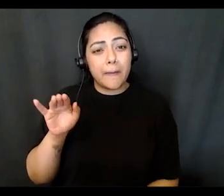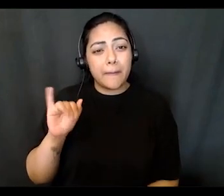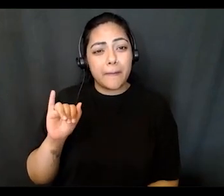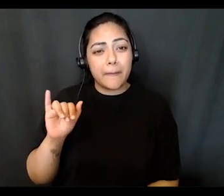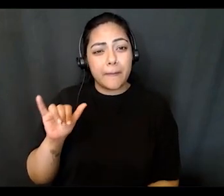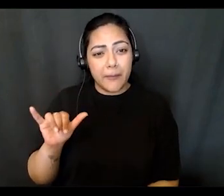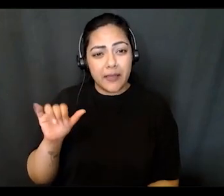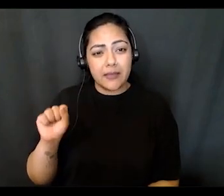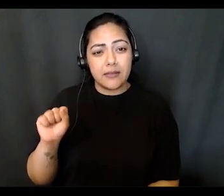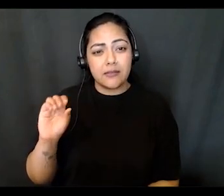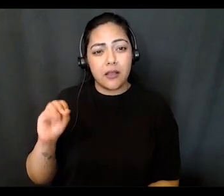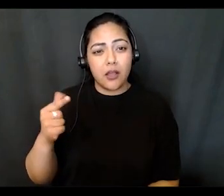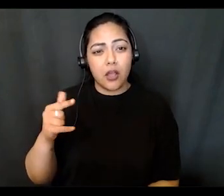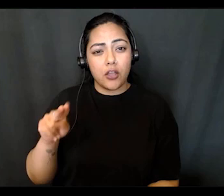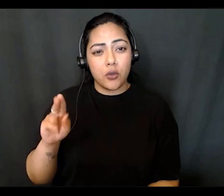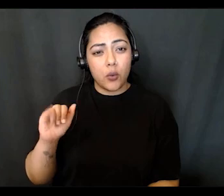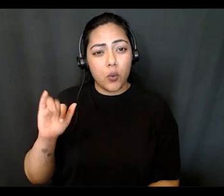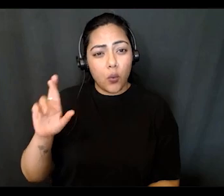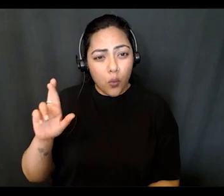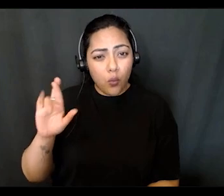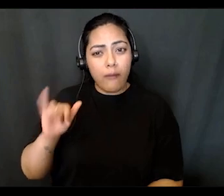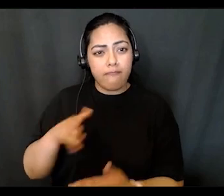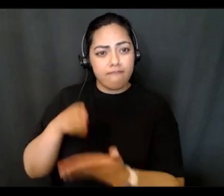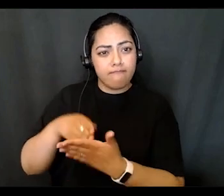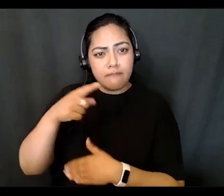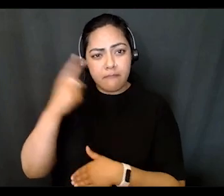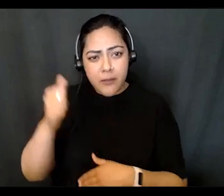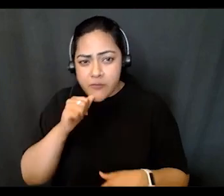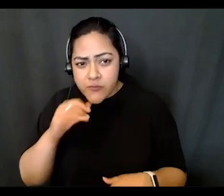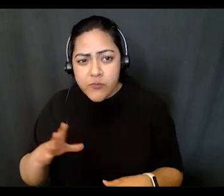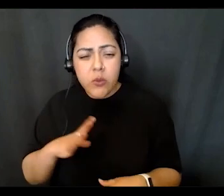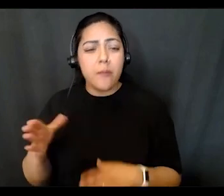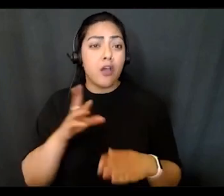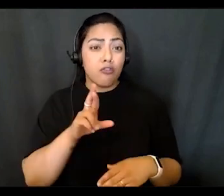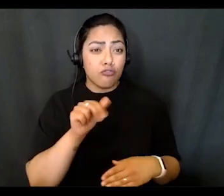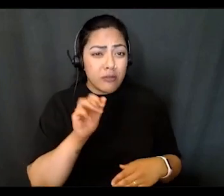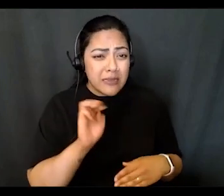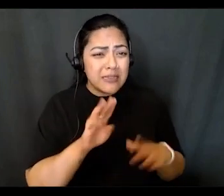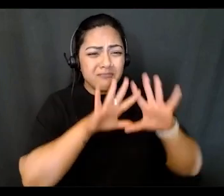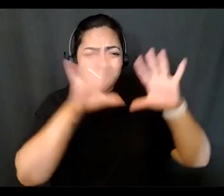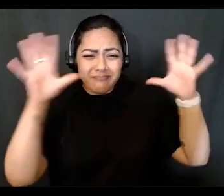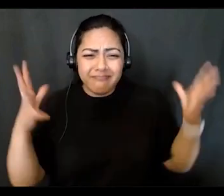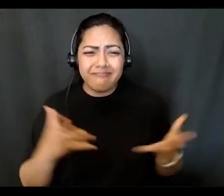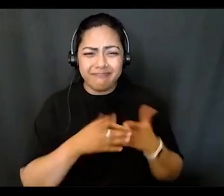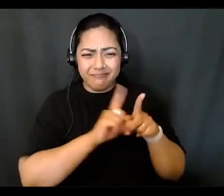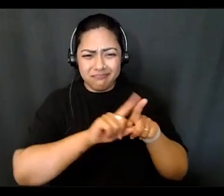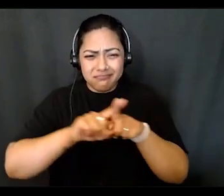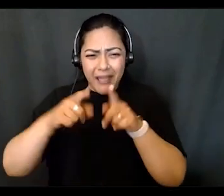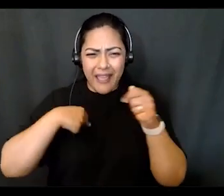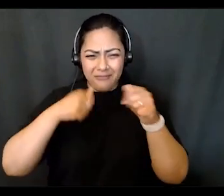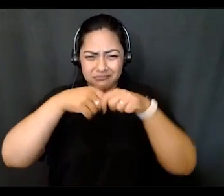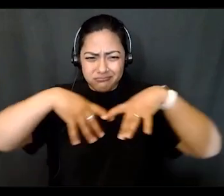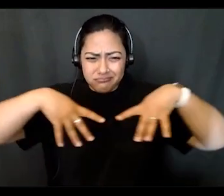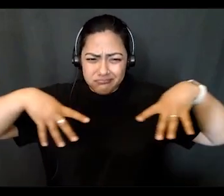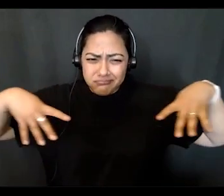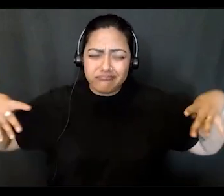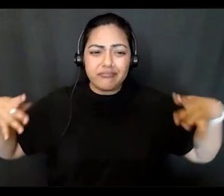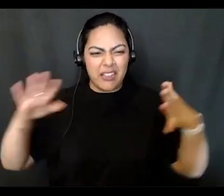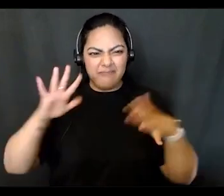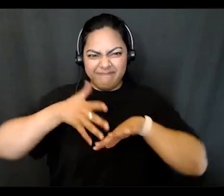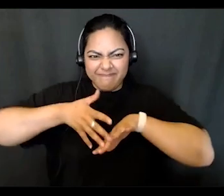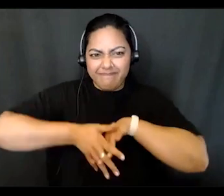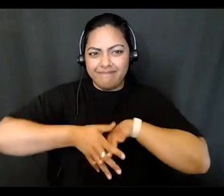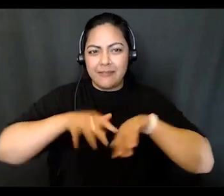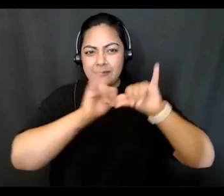with ableism. So in our work, we really pay attention to anti-Black racism as a whole in all its wholeness. We focus